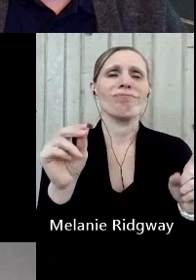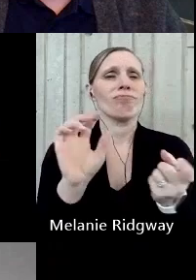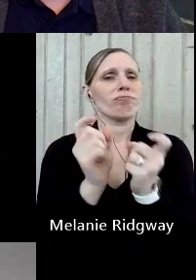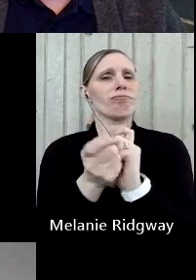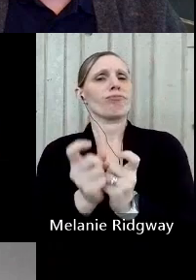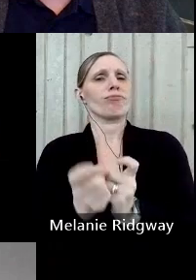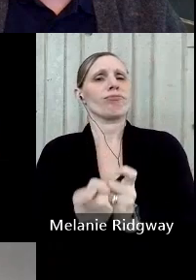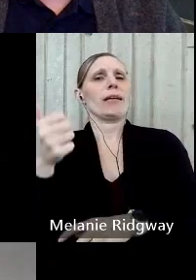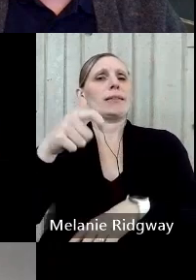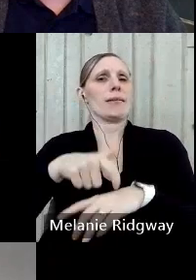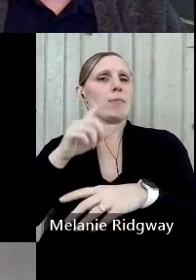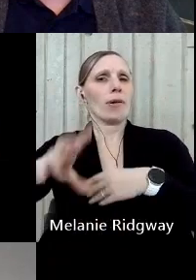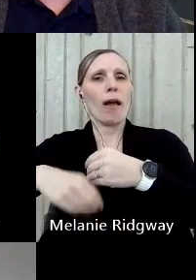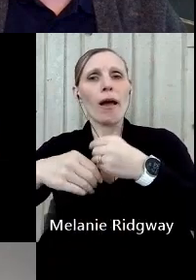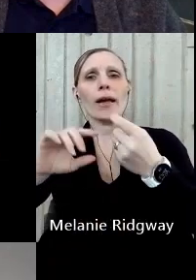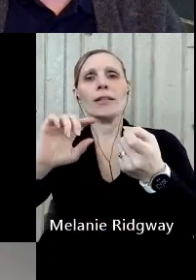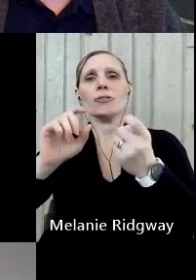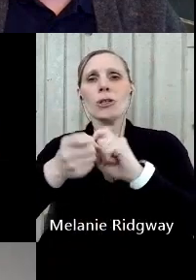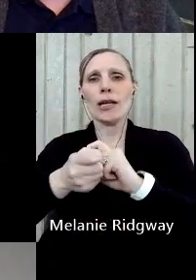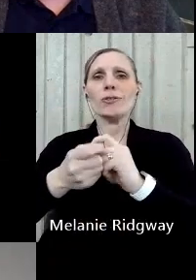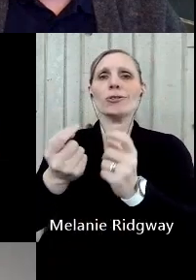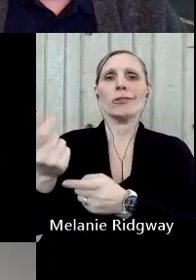anytime you want.